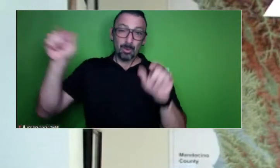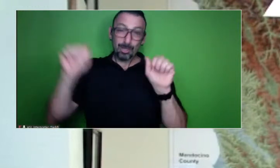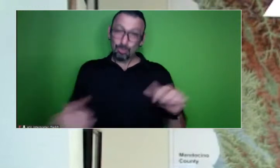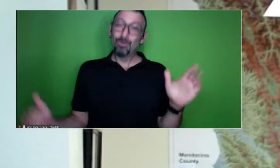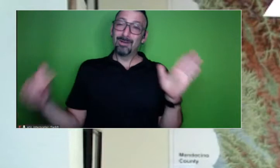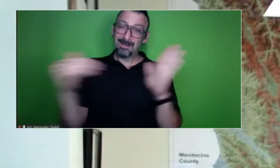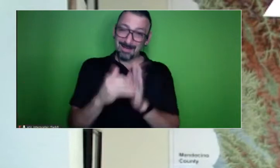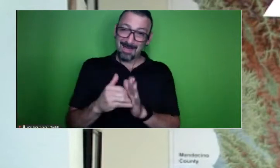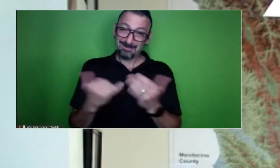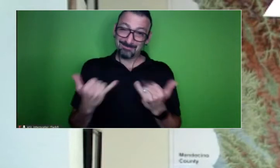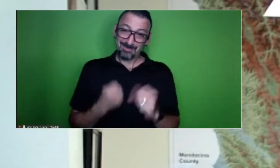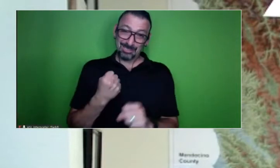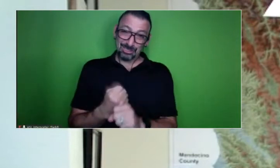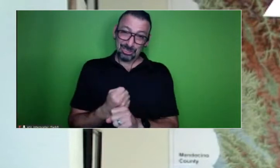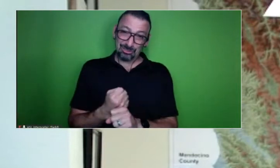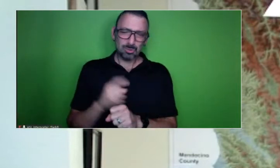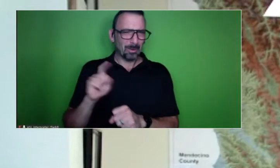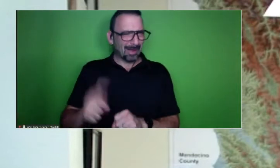winter.